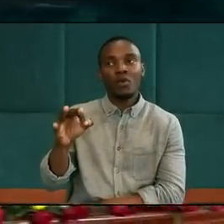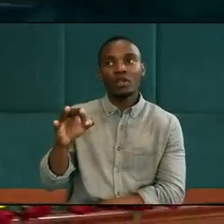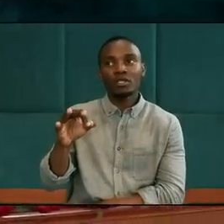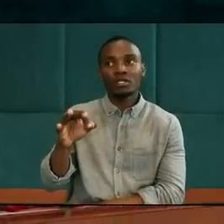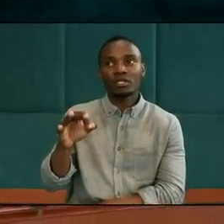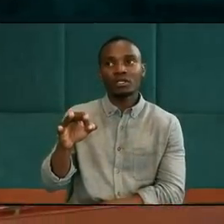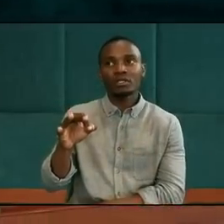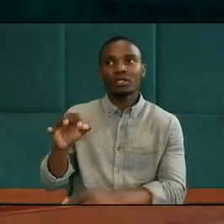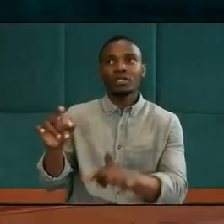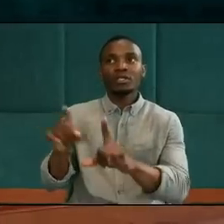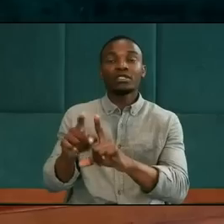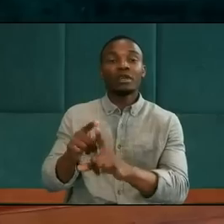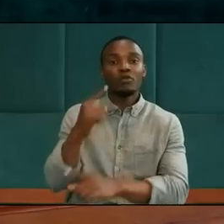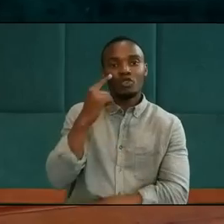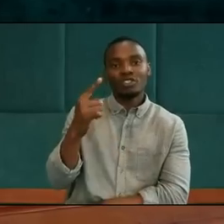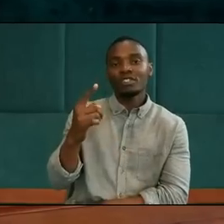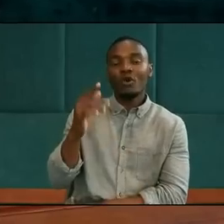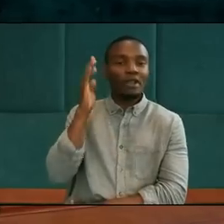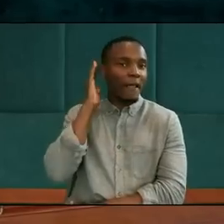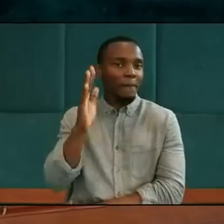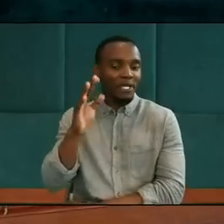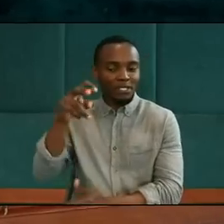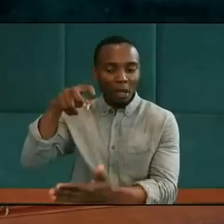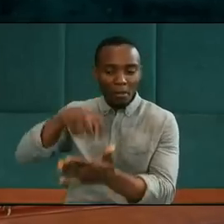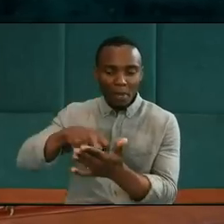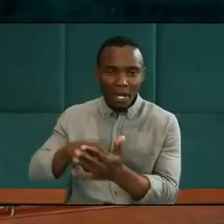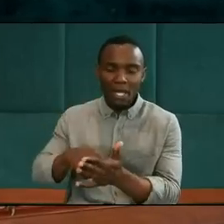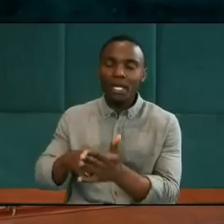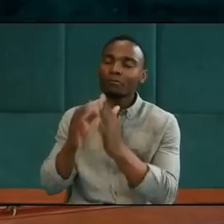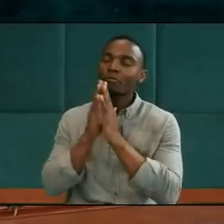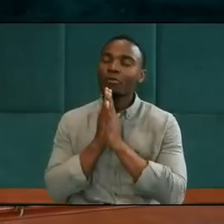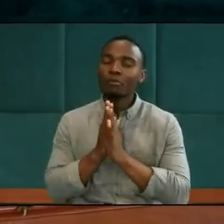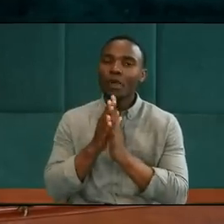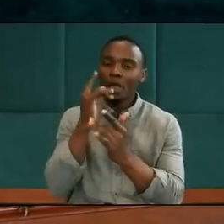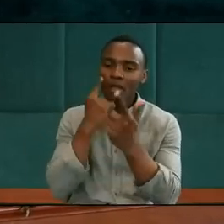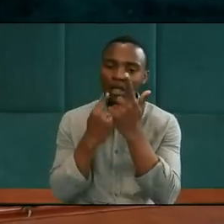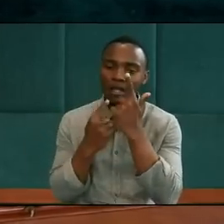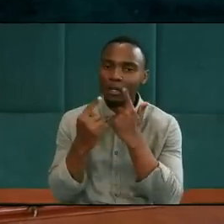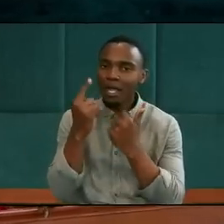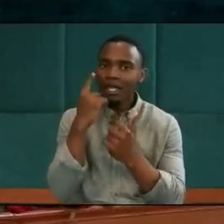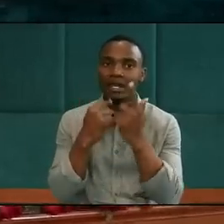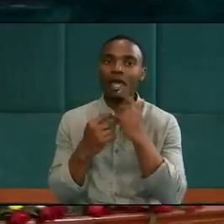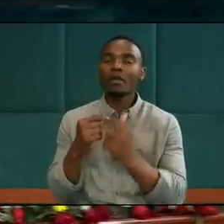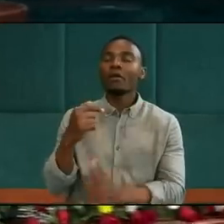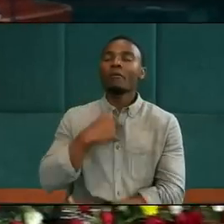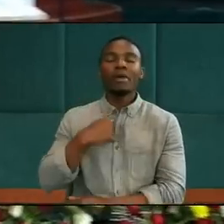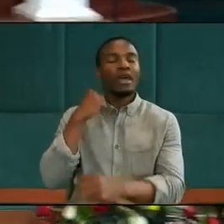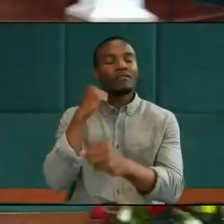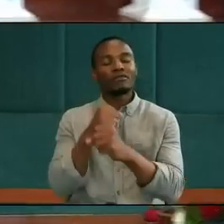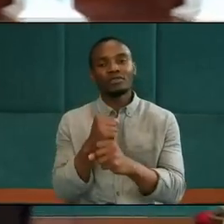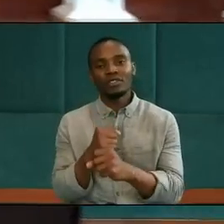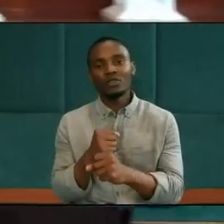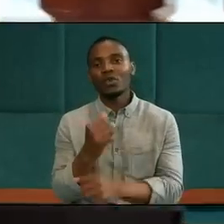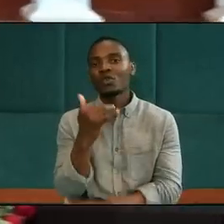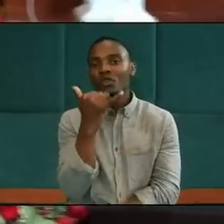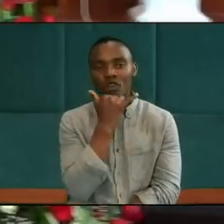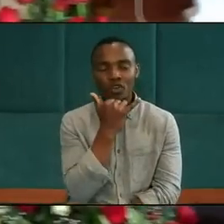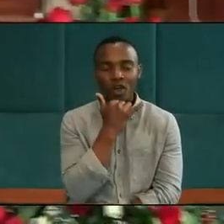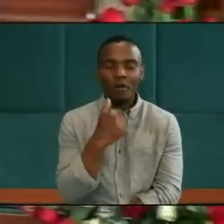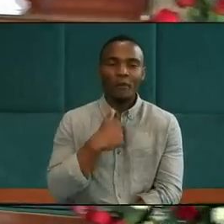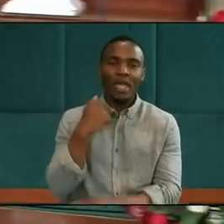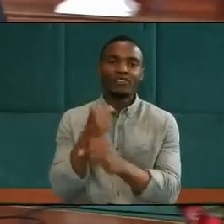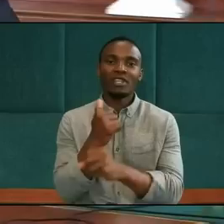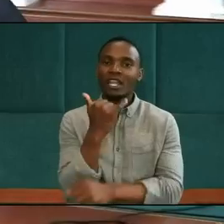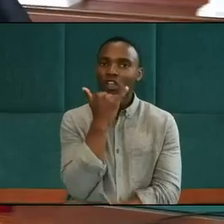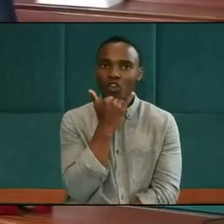Peter down there in the wet grass weeping. God, I messed up. God, I messed up. I messed up. I